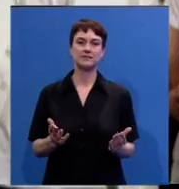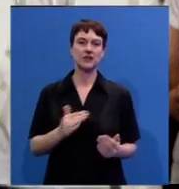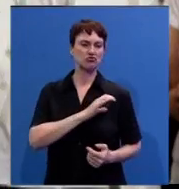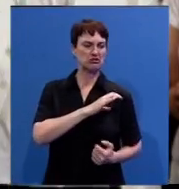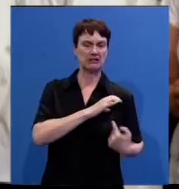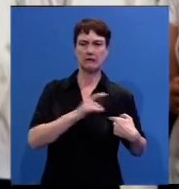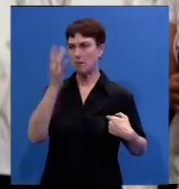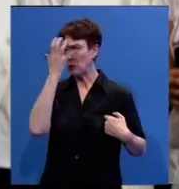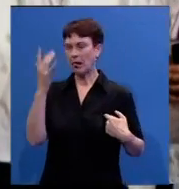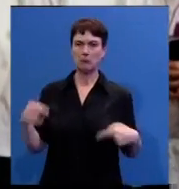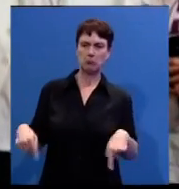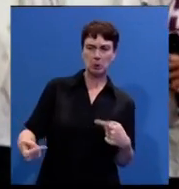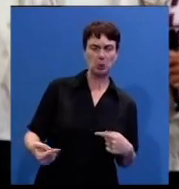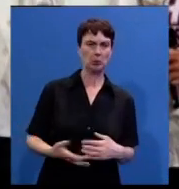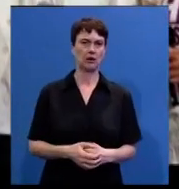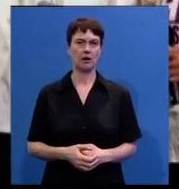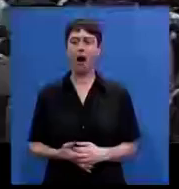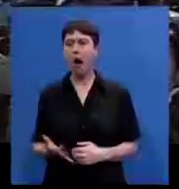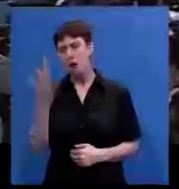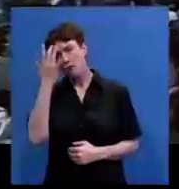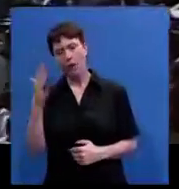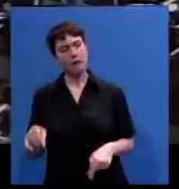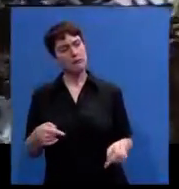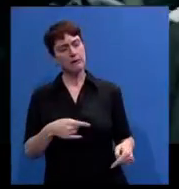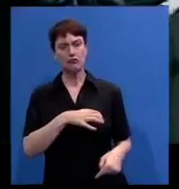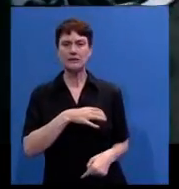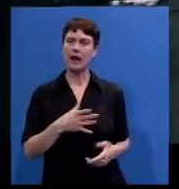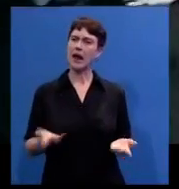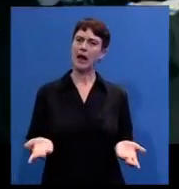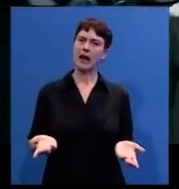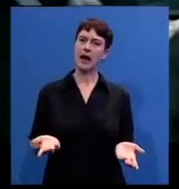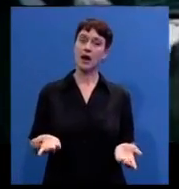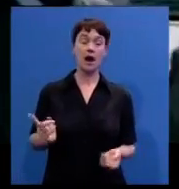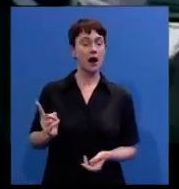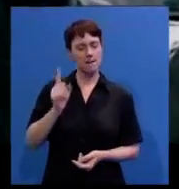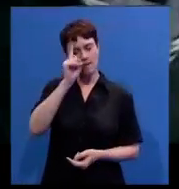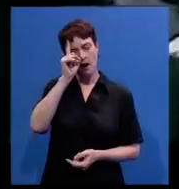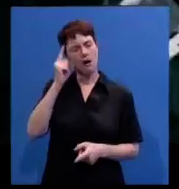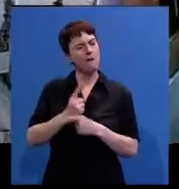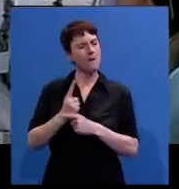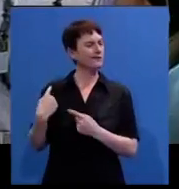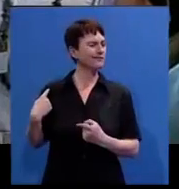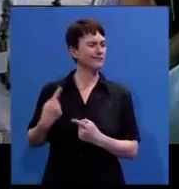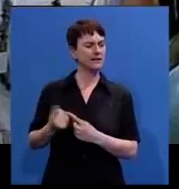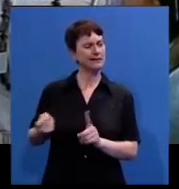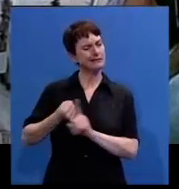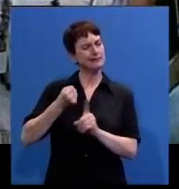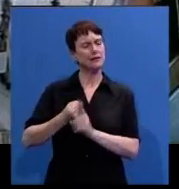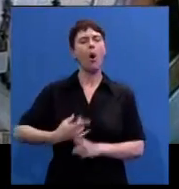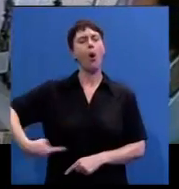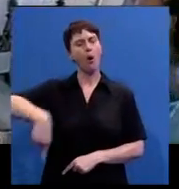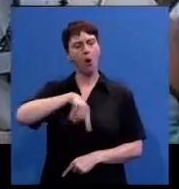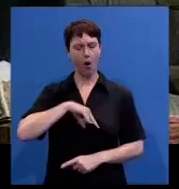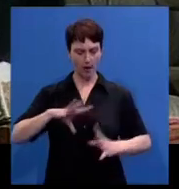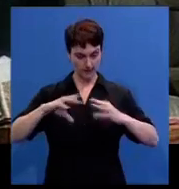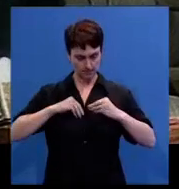Christians fighting Muslims or the other way around. Madiba had always advocated religious tolerance, and that